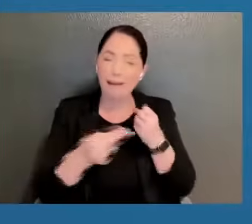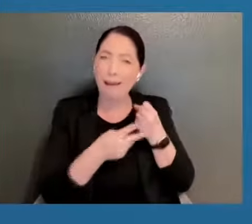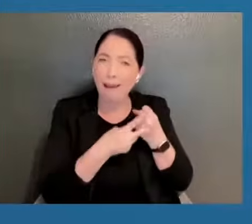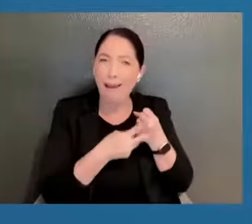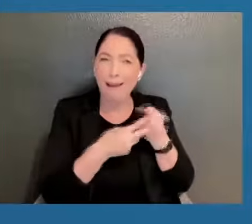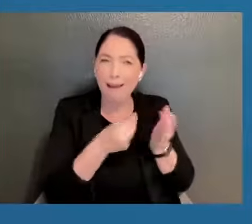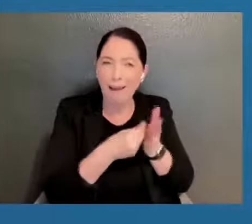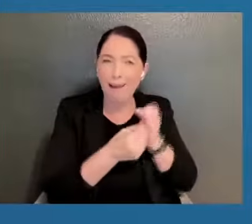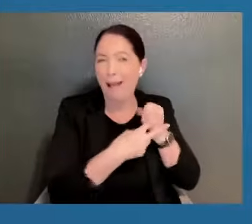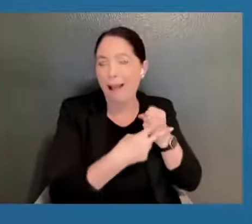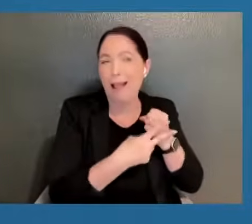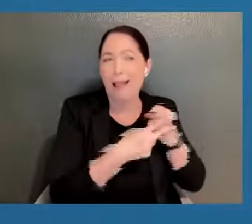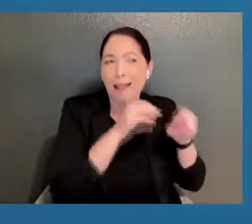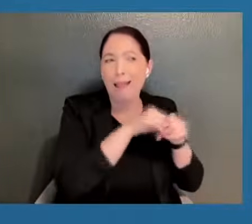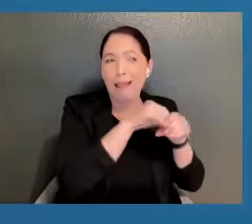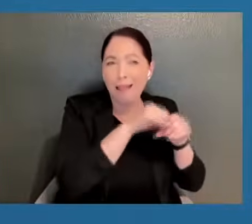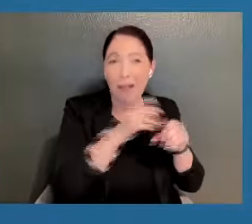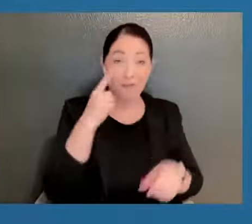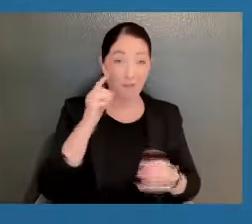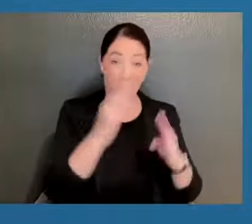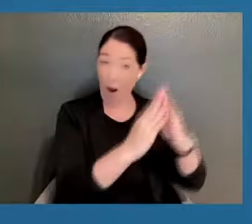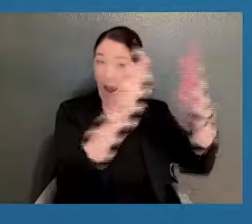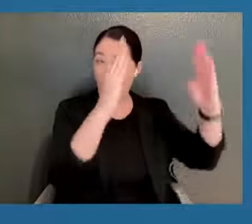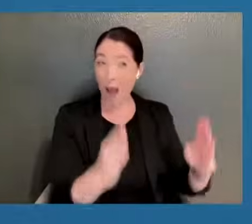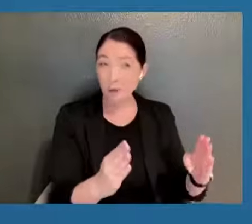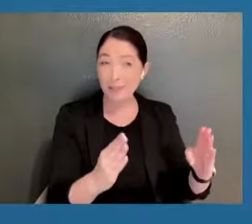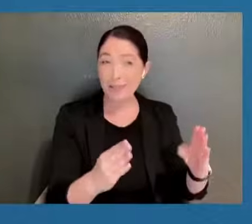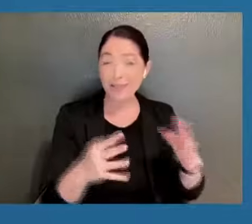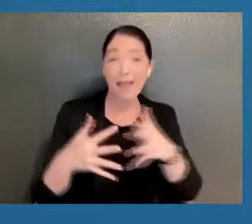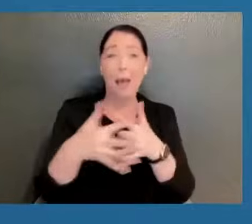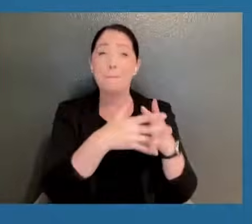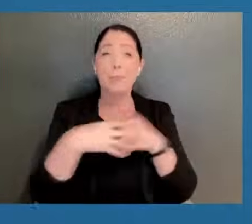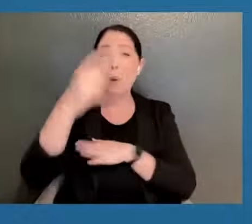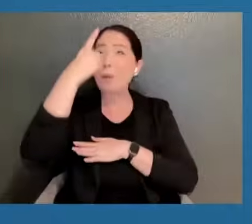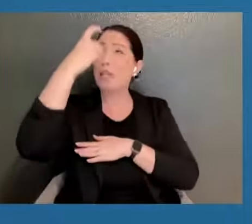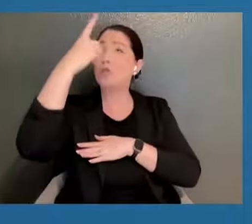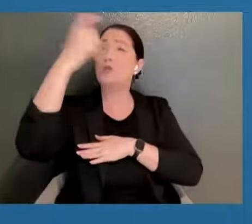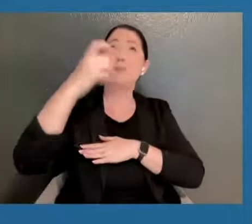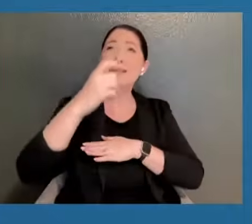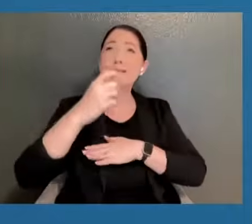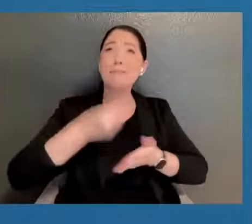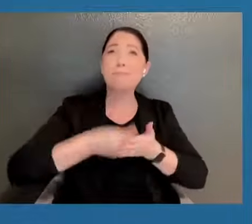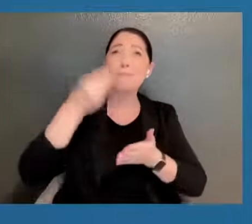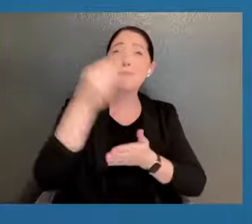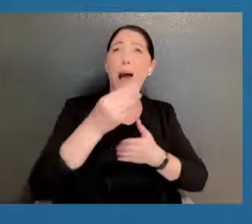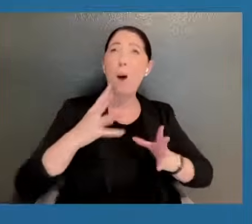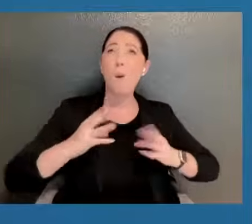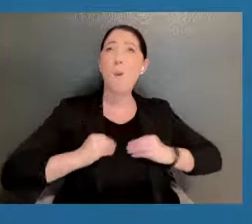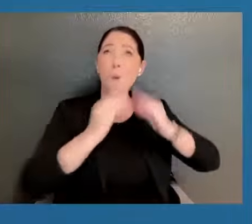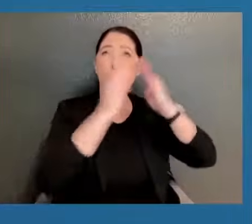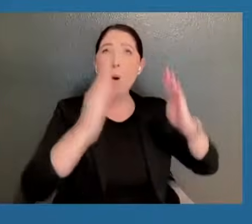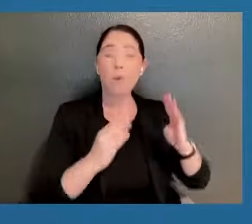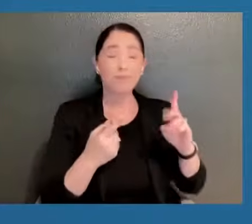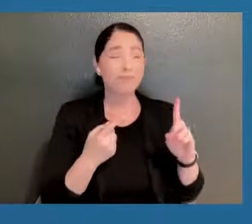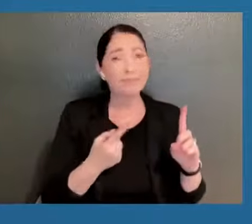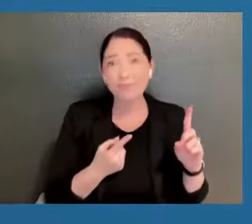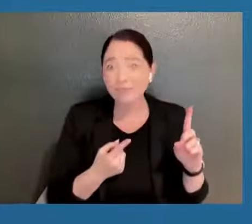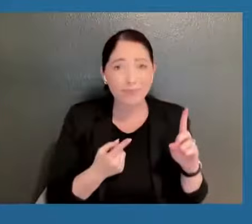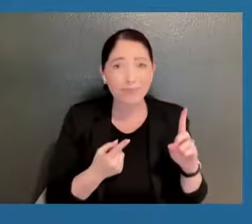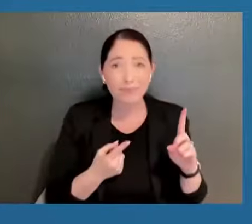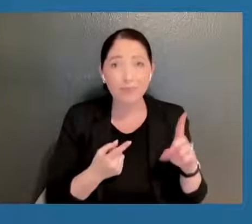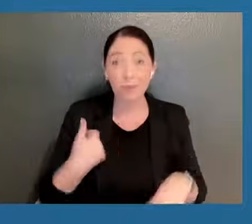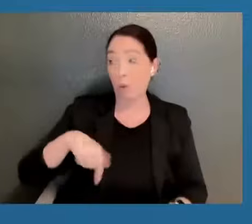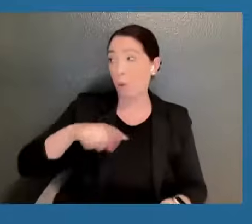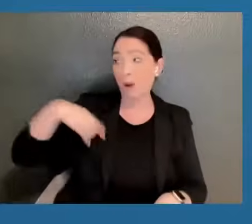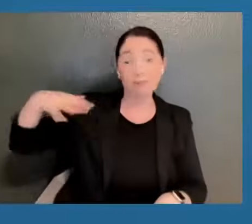need for that down payment, for that American dream of home ownership. And we have not built generational wealth in our black